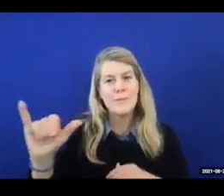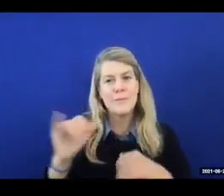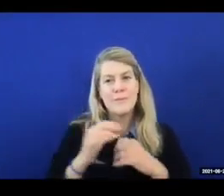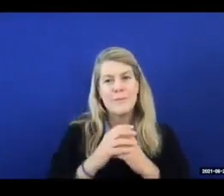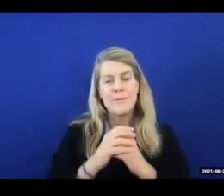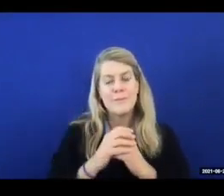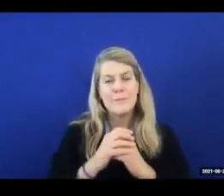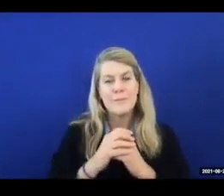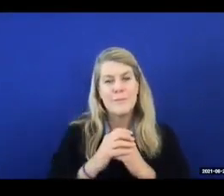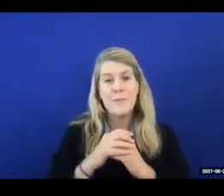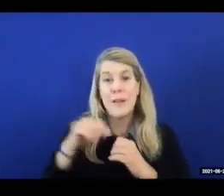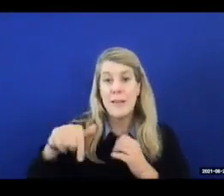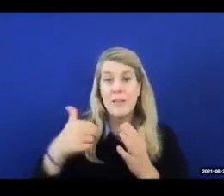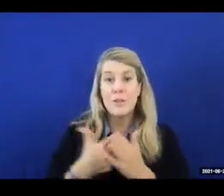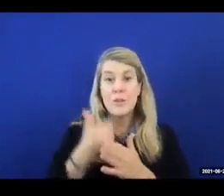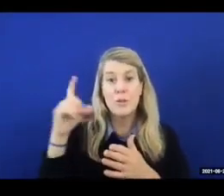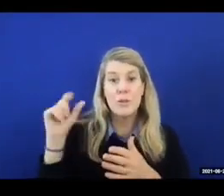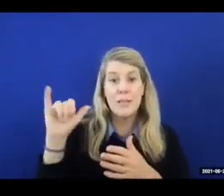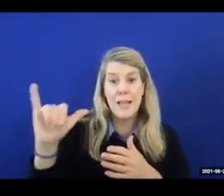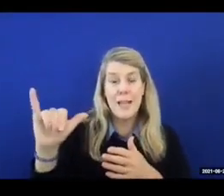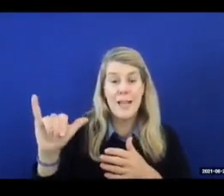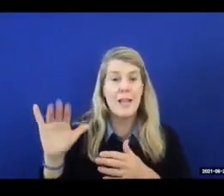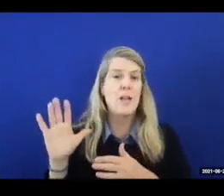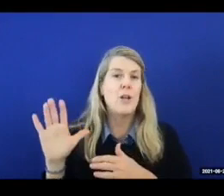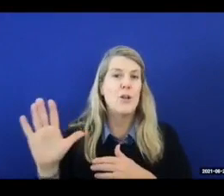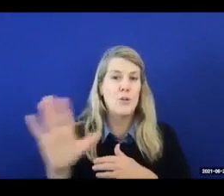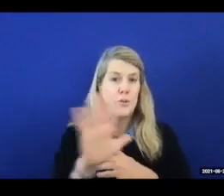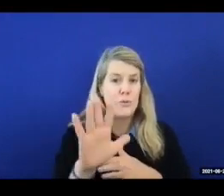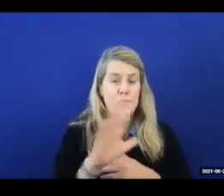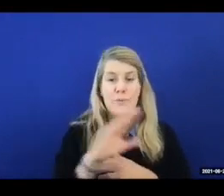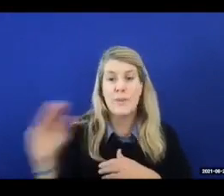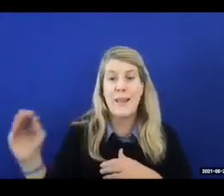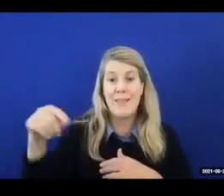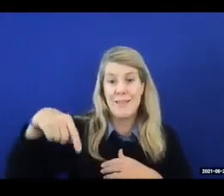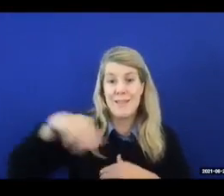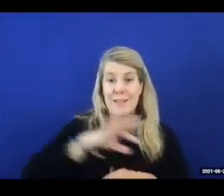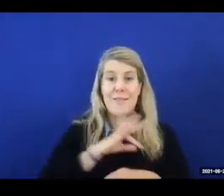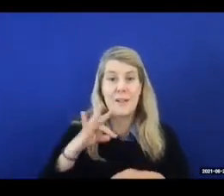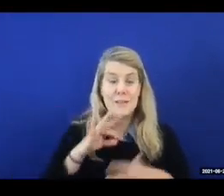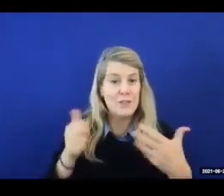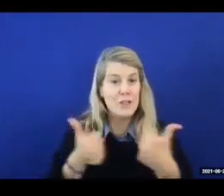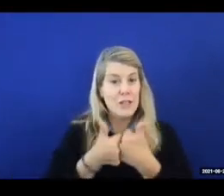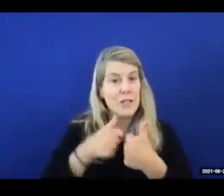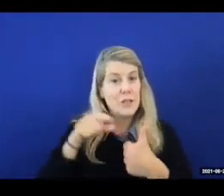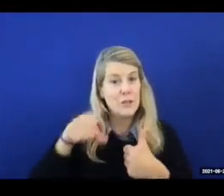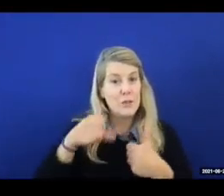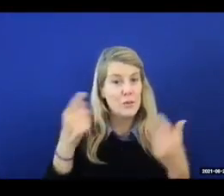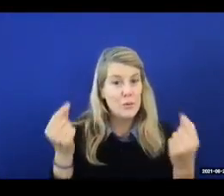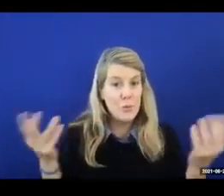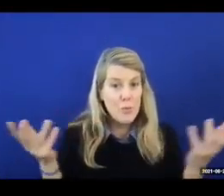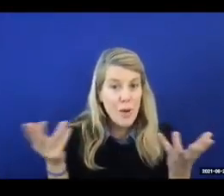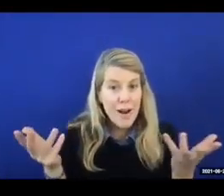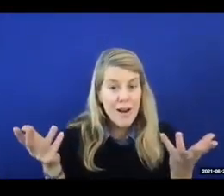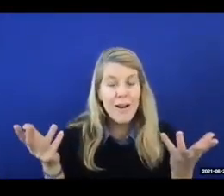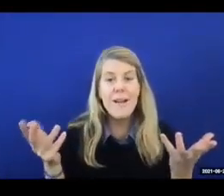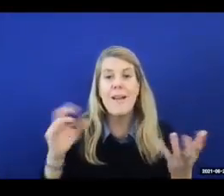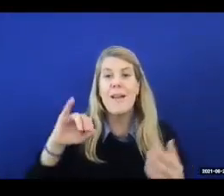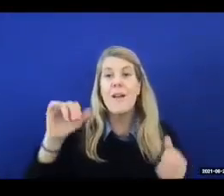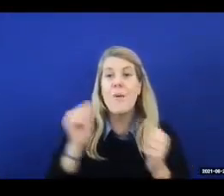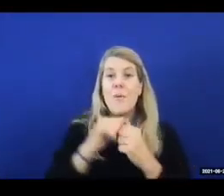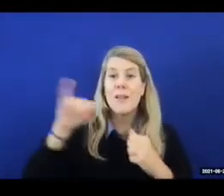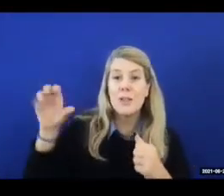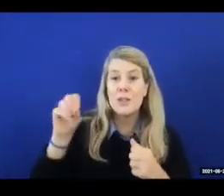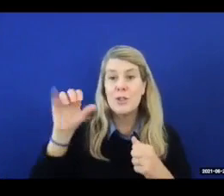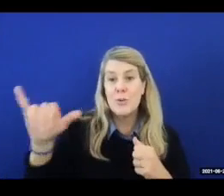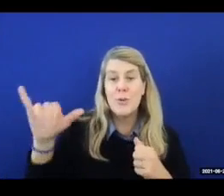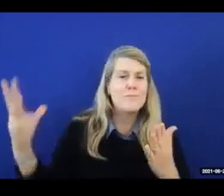This better new day is yours, and the faculty of this college challenge you to joyfully and powerfully seize